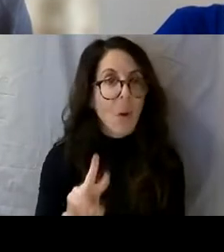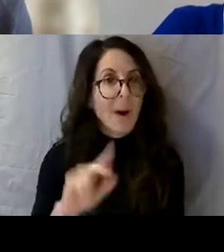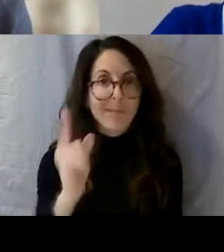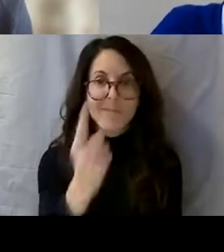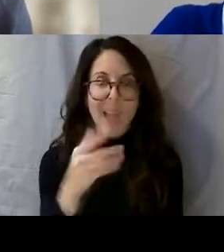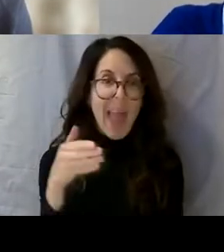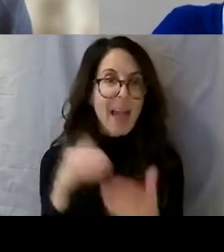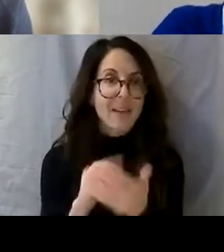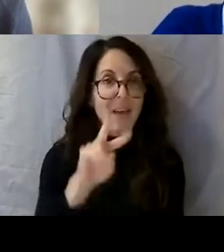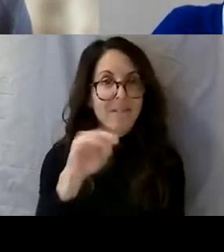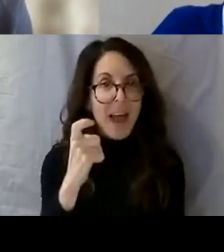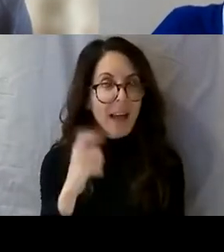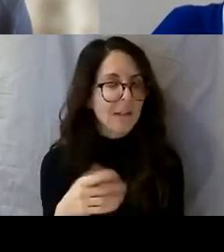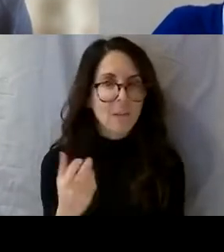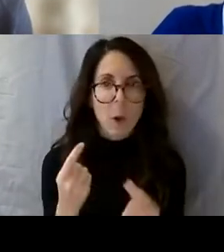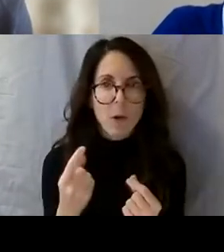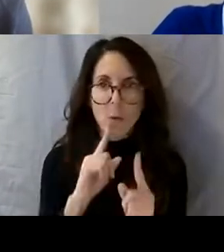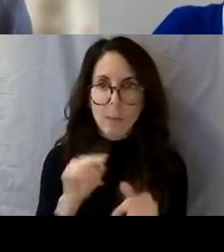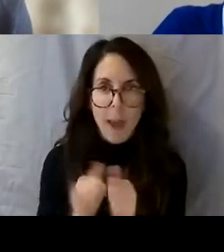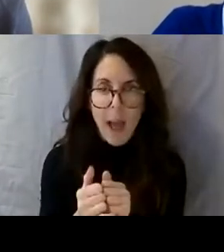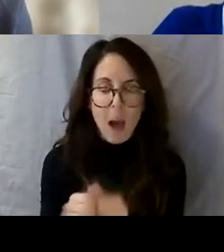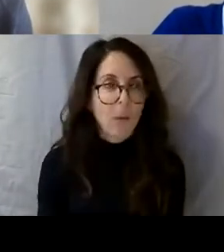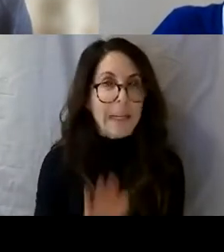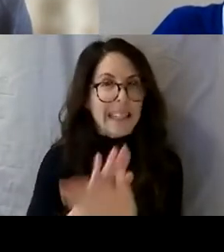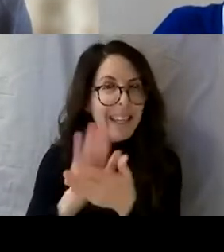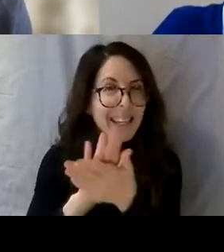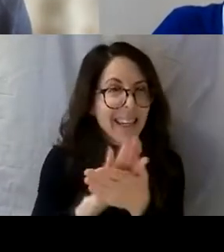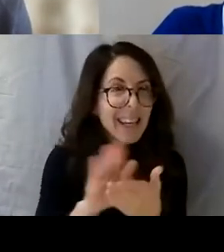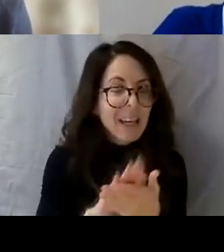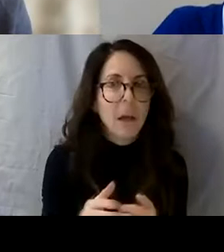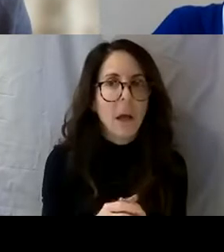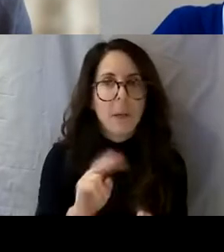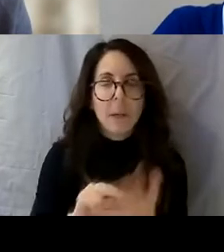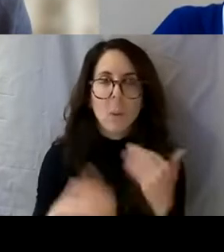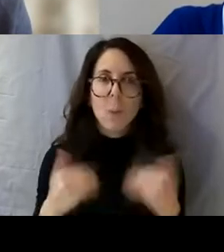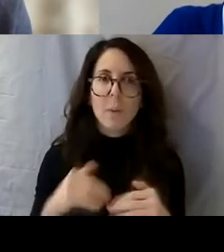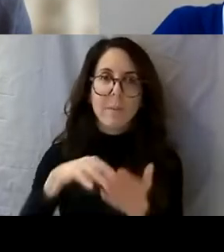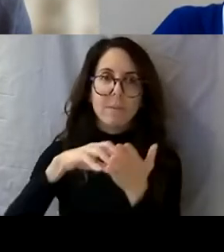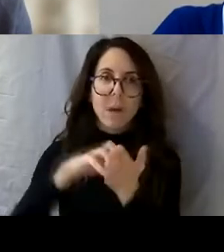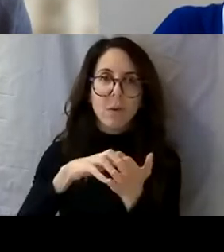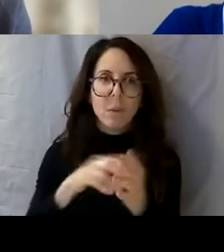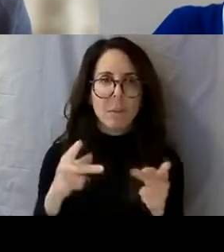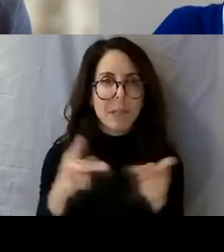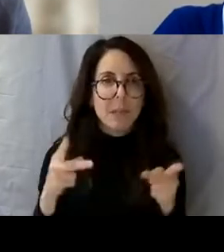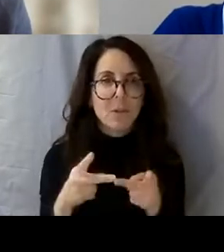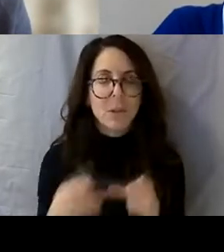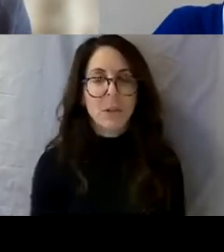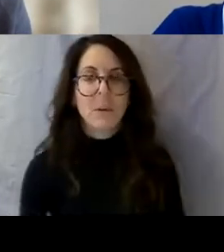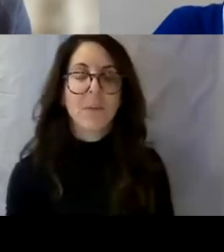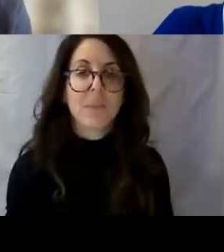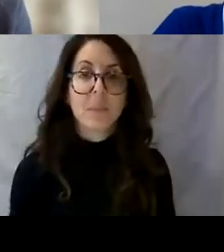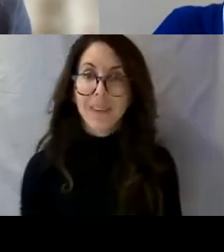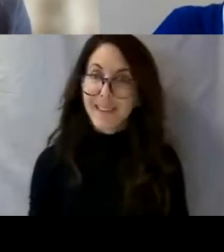cleaning and disinfecting, which puts them in a vulnerable position, which means leaders